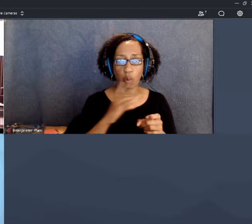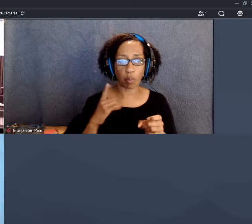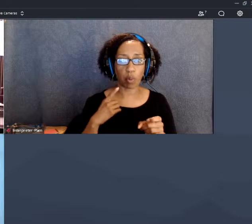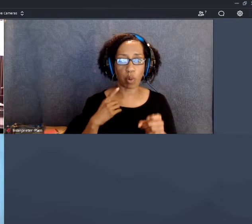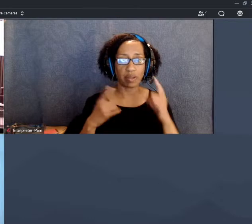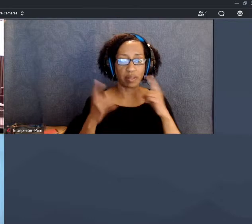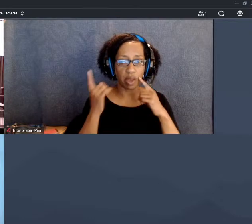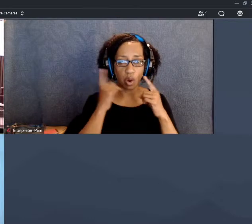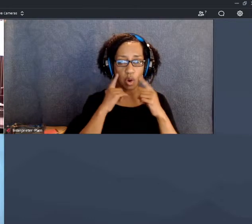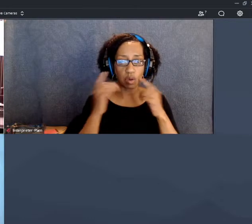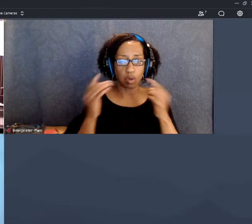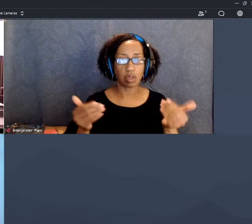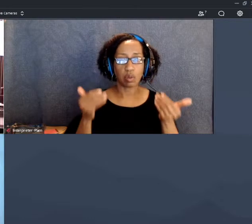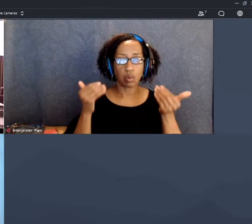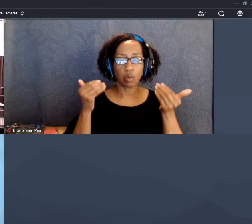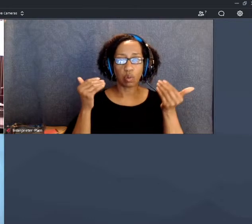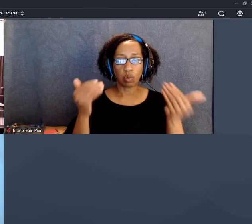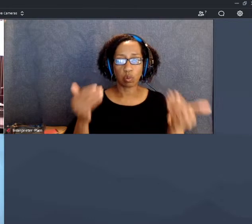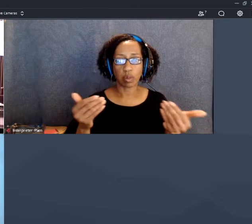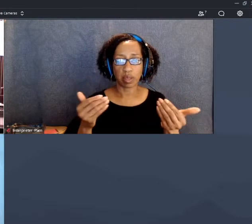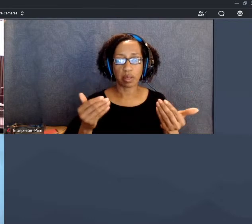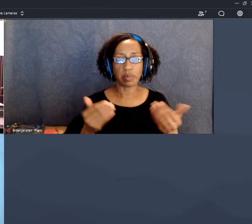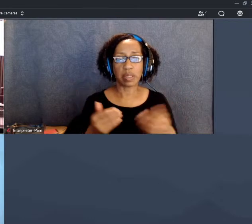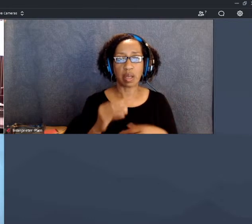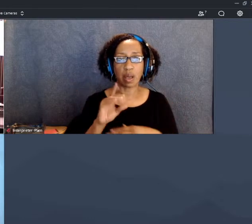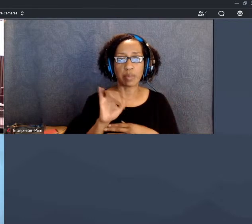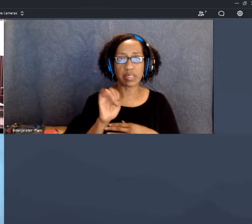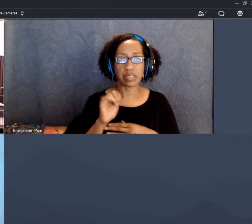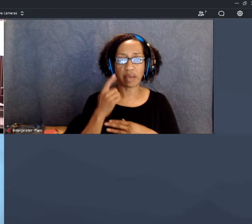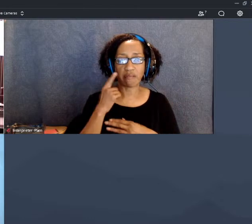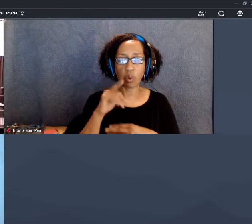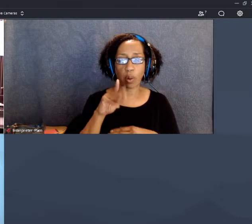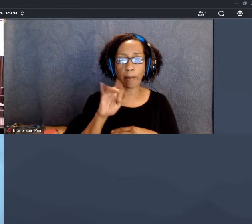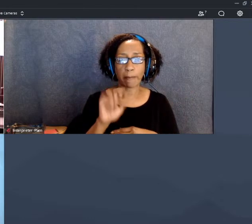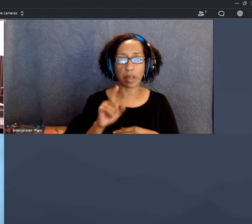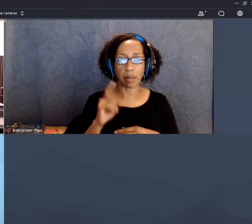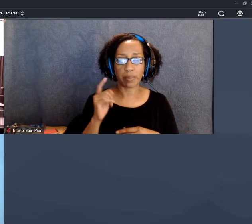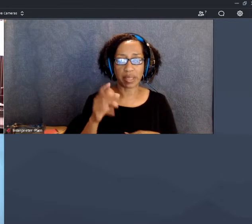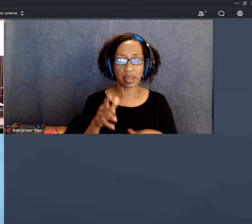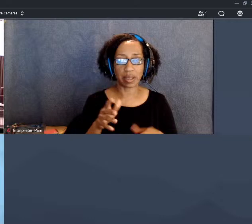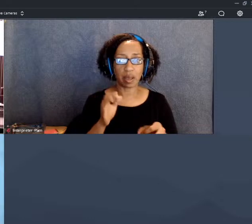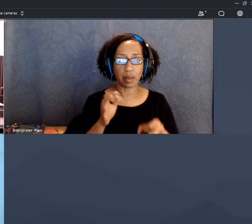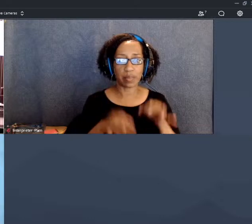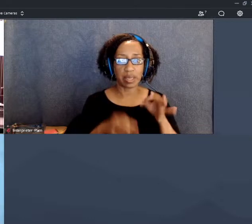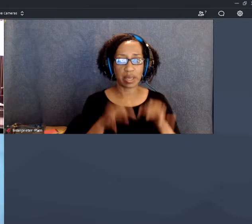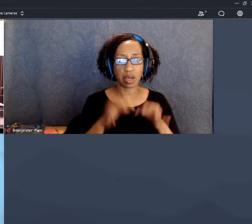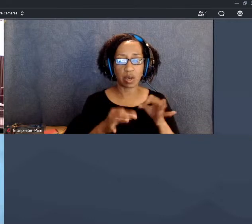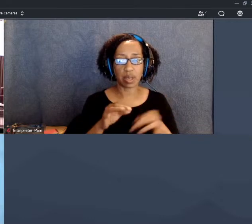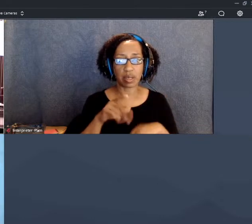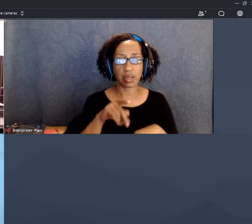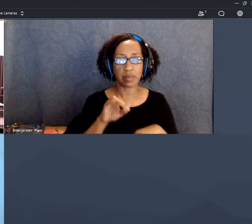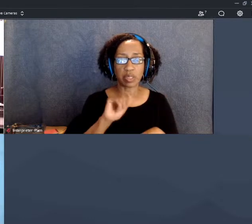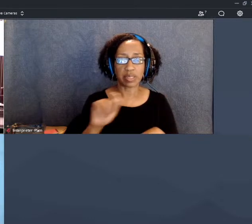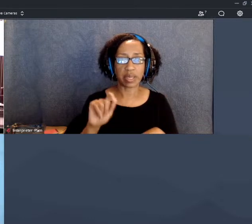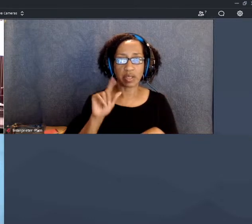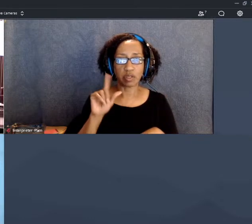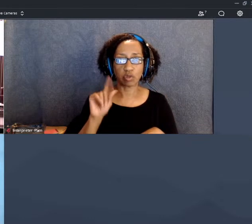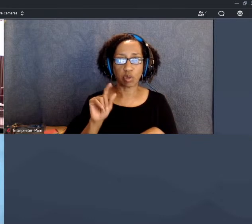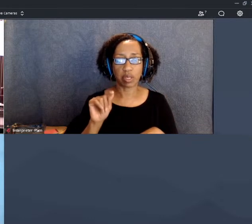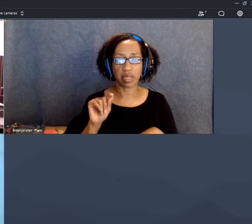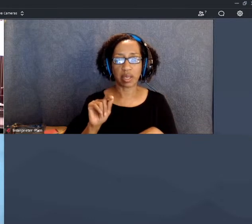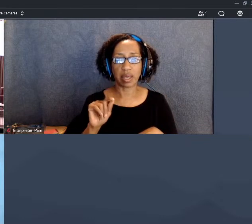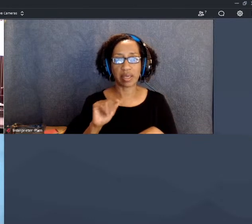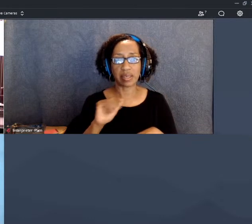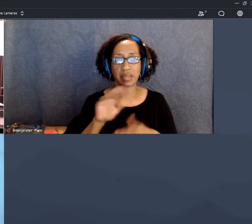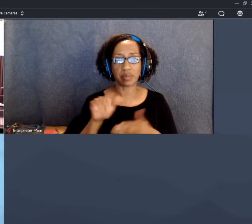a recommendation date of a public hearing for case number PD 21-20, 35 Central Development.